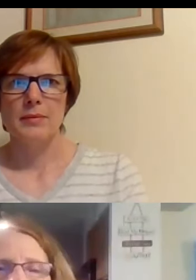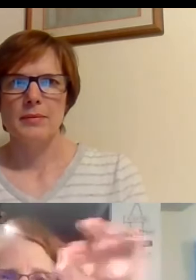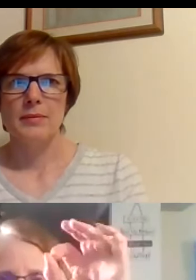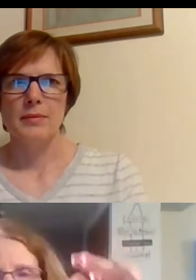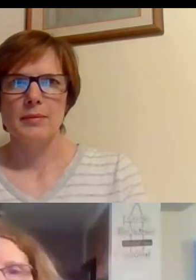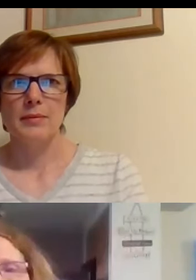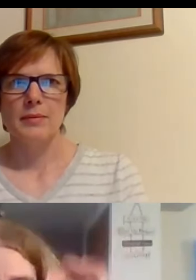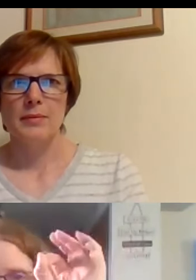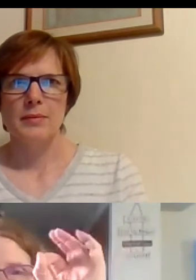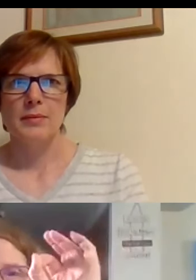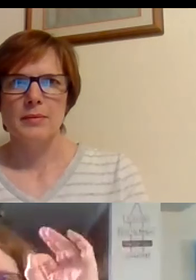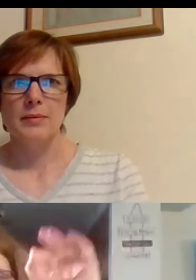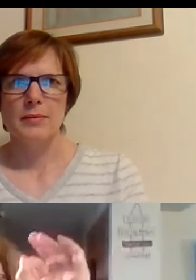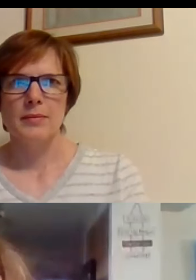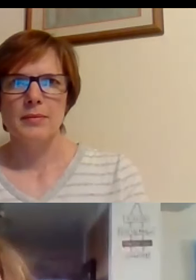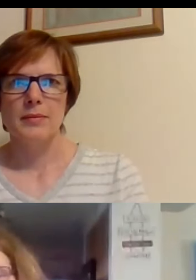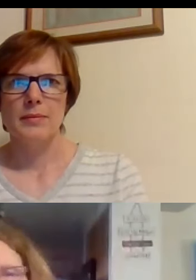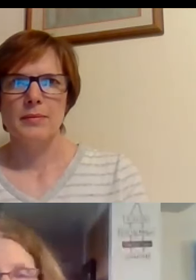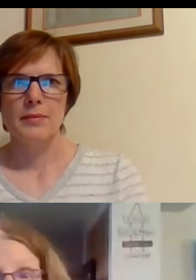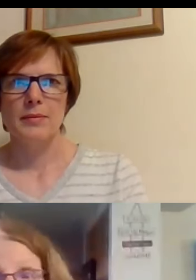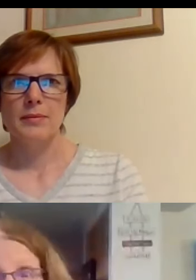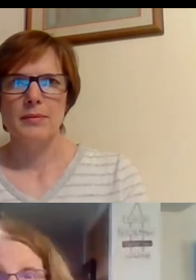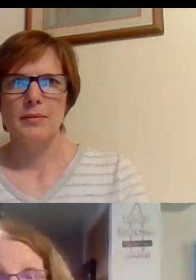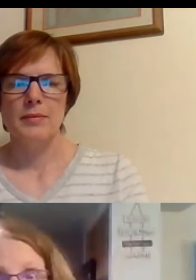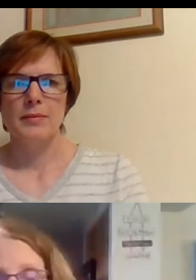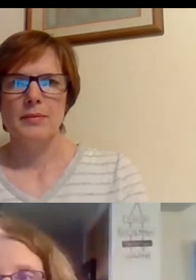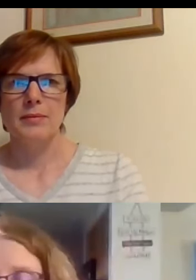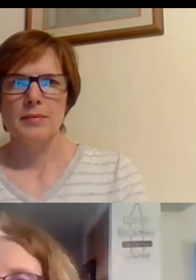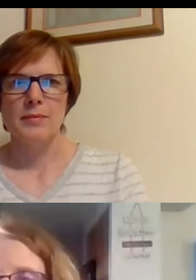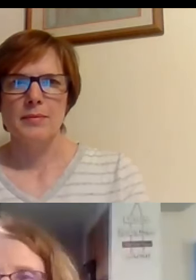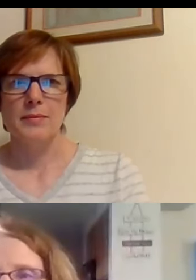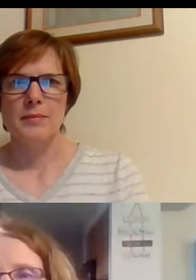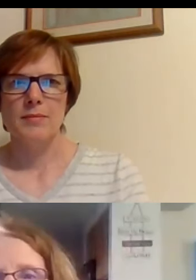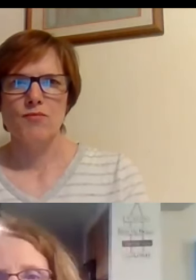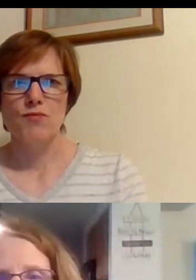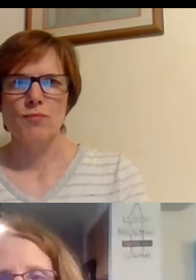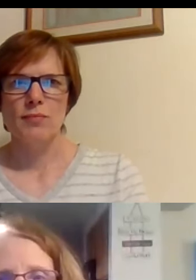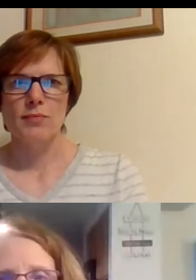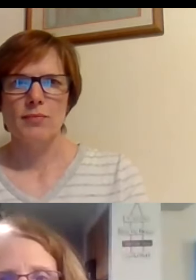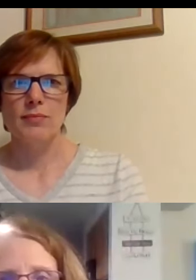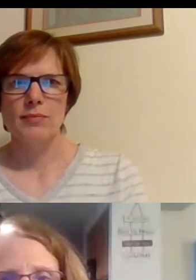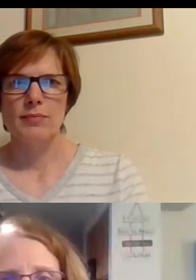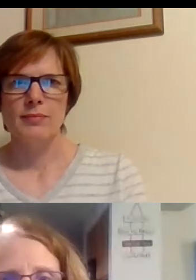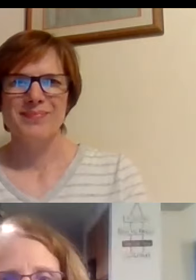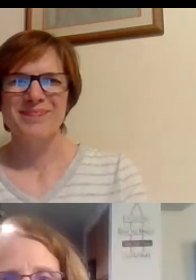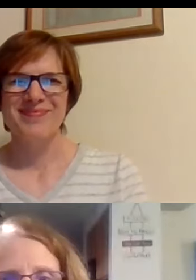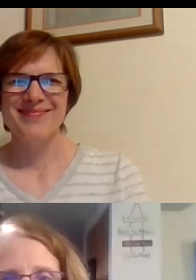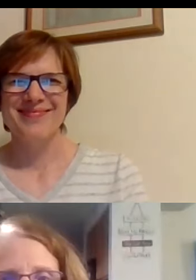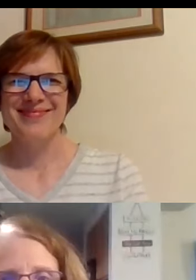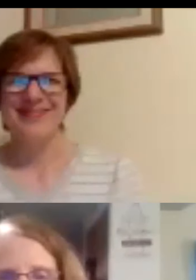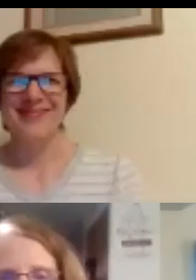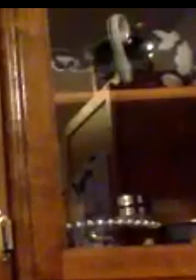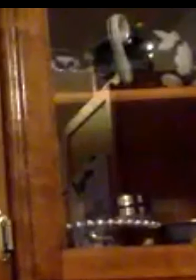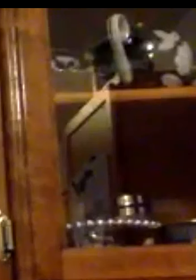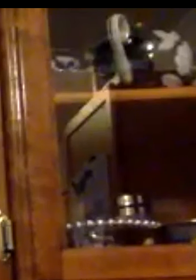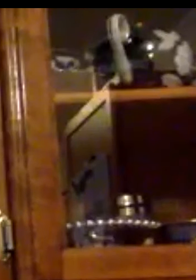Got it? Okay. Okay. All right, so now you can spotlight her again. Okay. Mm-hmm. All right. Thank you.